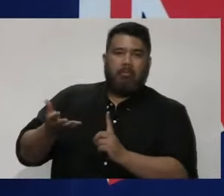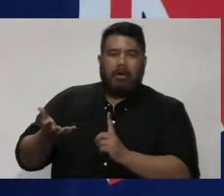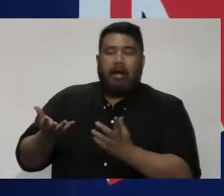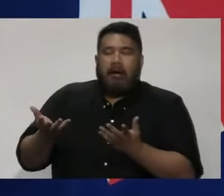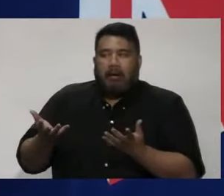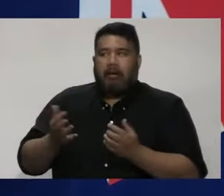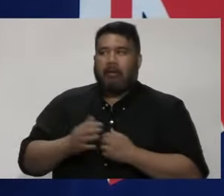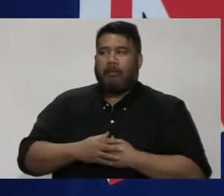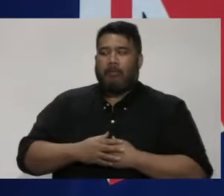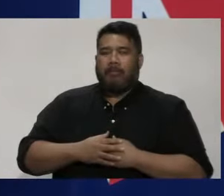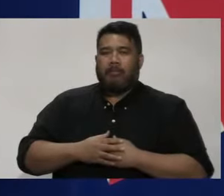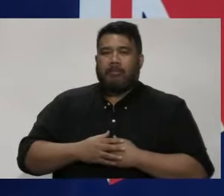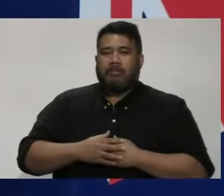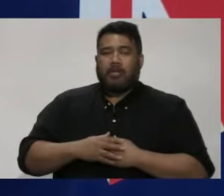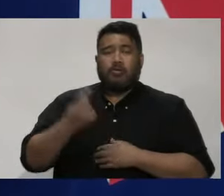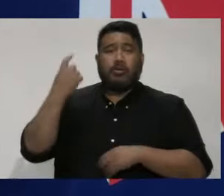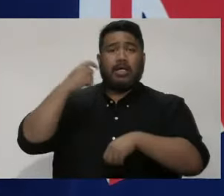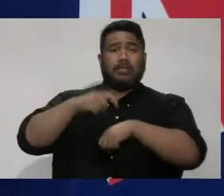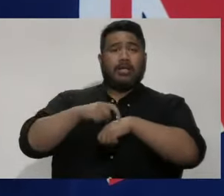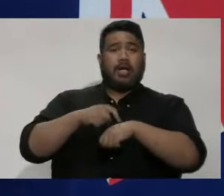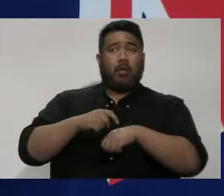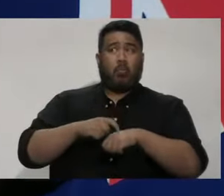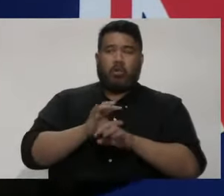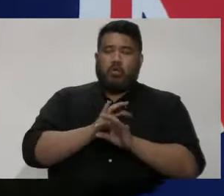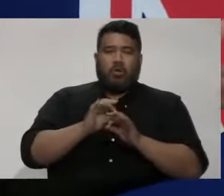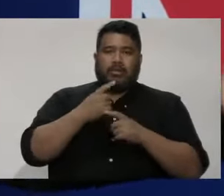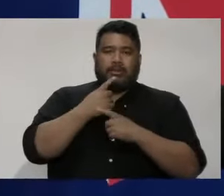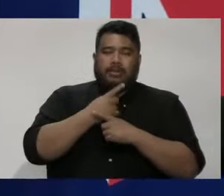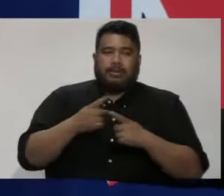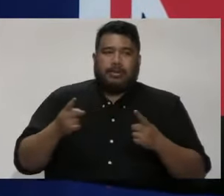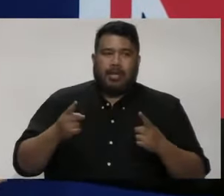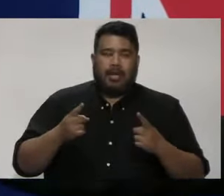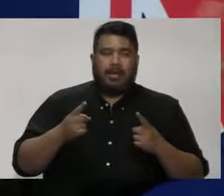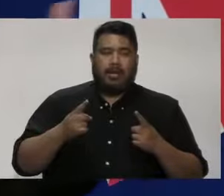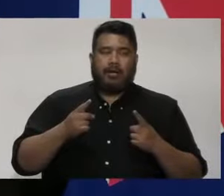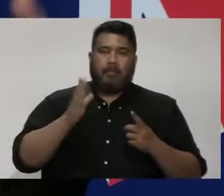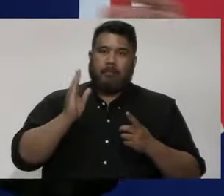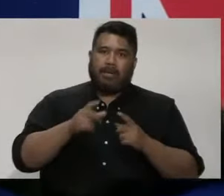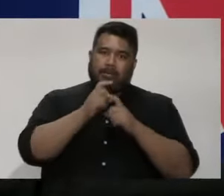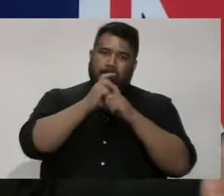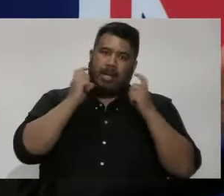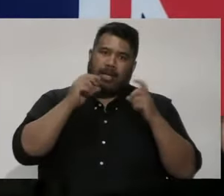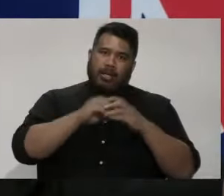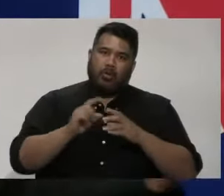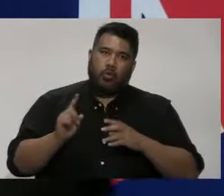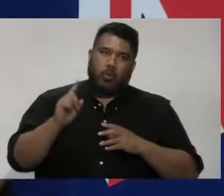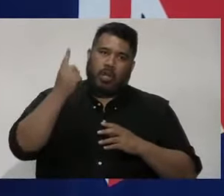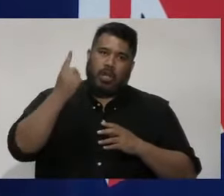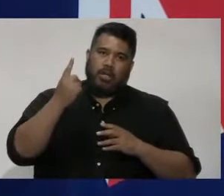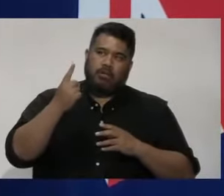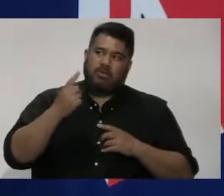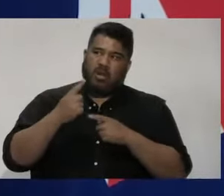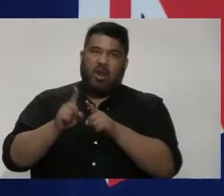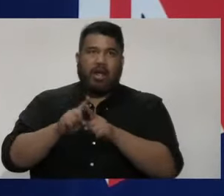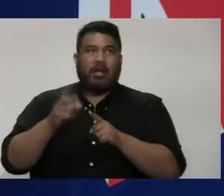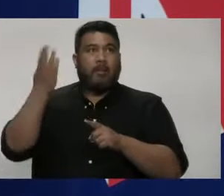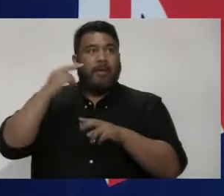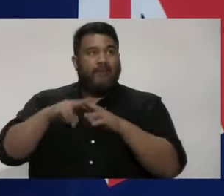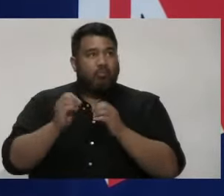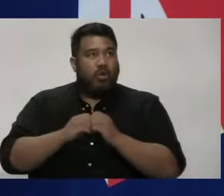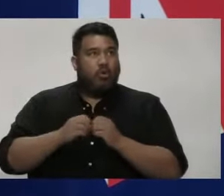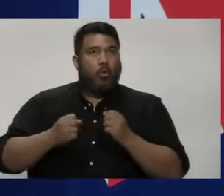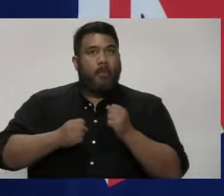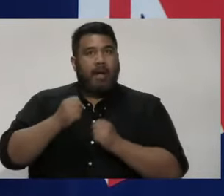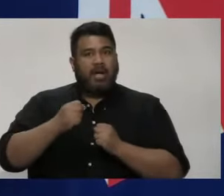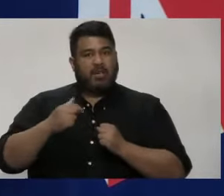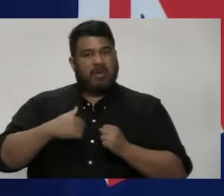Auckland wearing masks when they were out and about. If you're asking whether or not I regret that decision not being made, say, back in February or March, I do think it's fair to say the